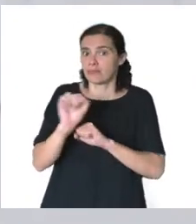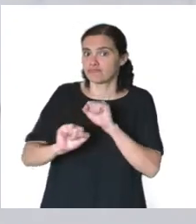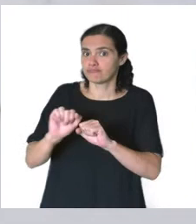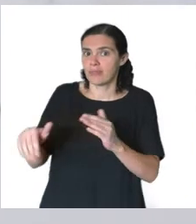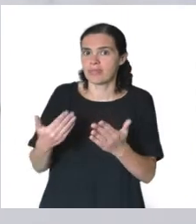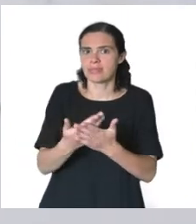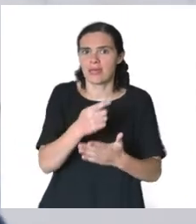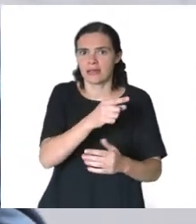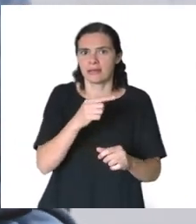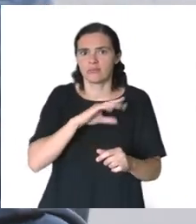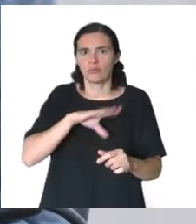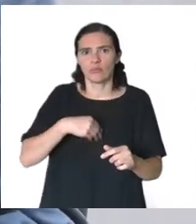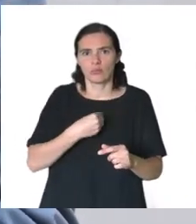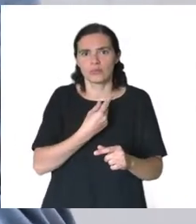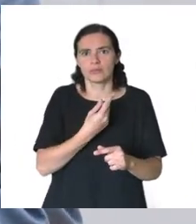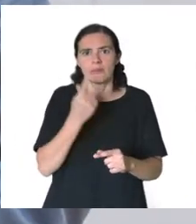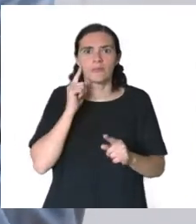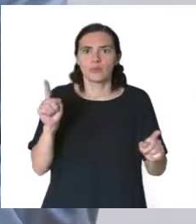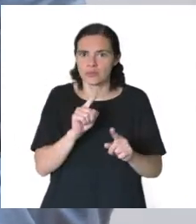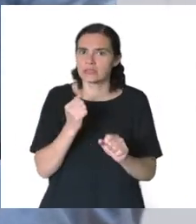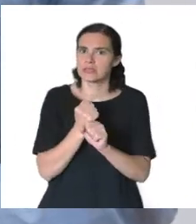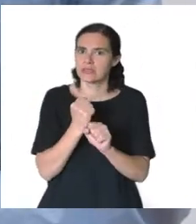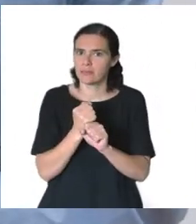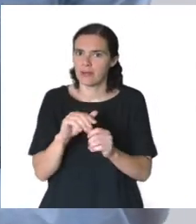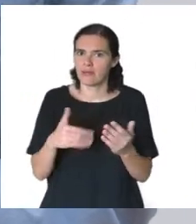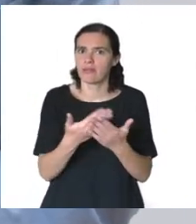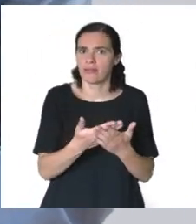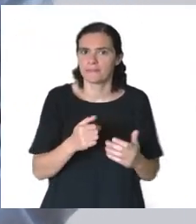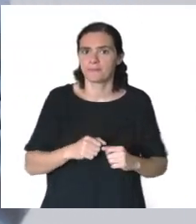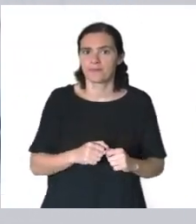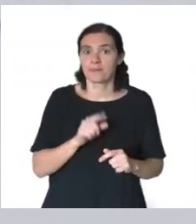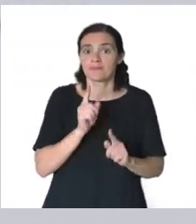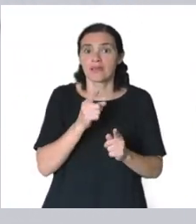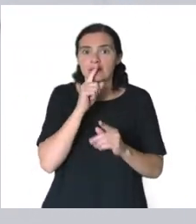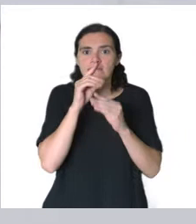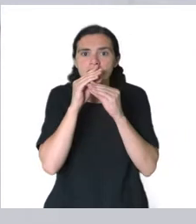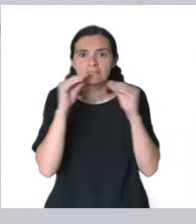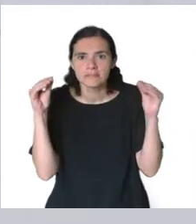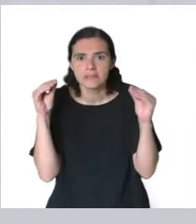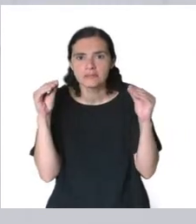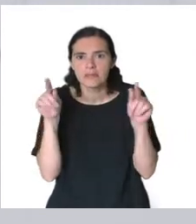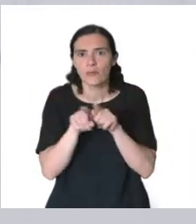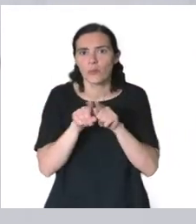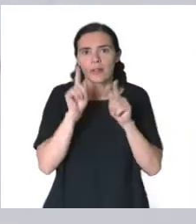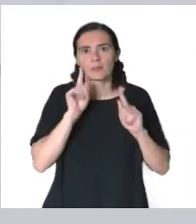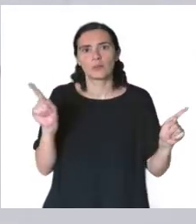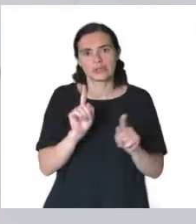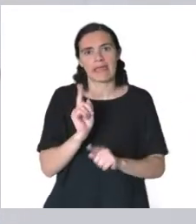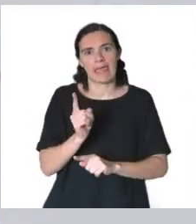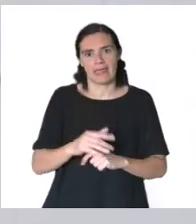major contribution to the world of music? Is that silence is